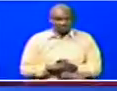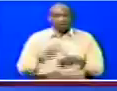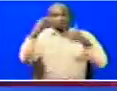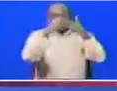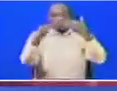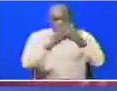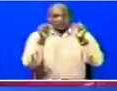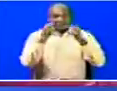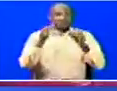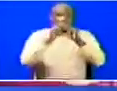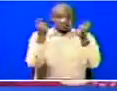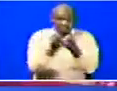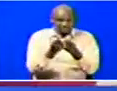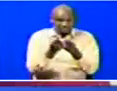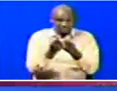Rescue Team.